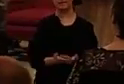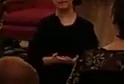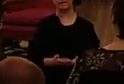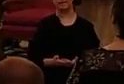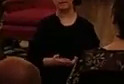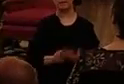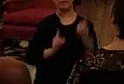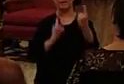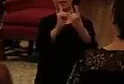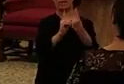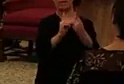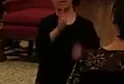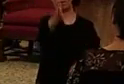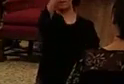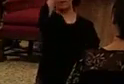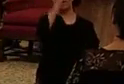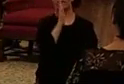is going to stand before God.